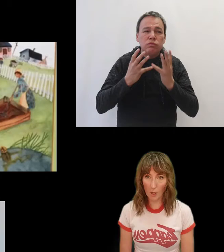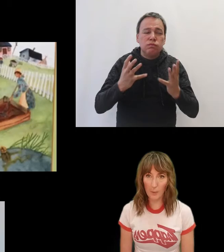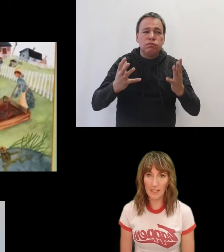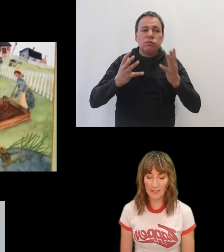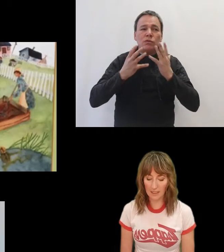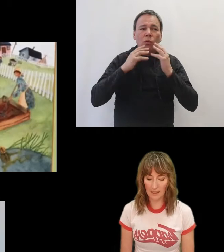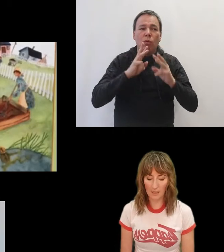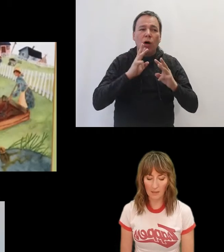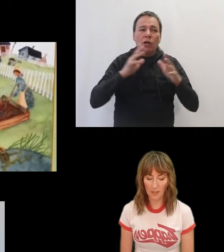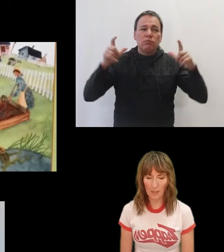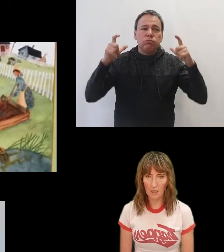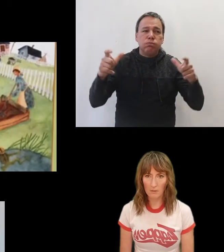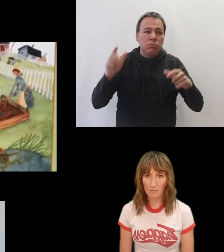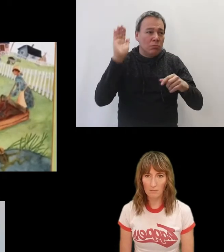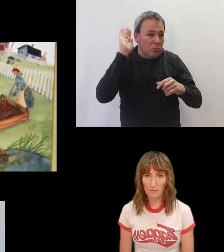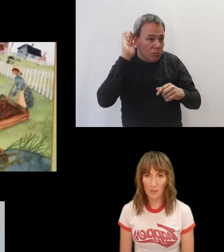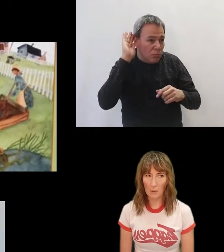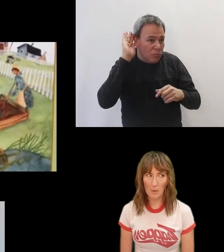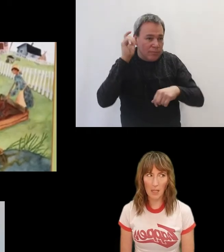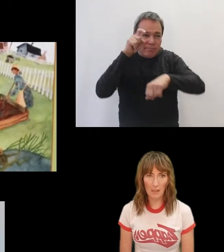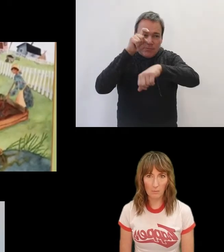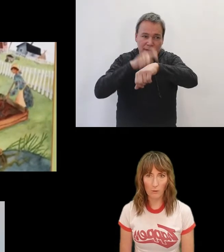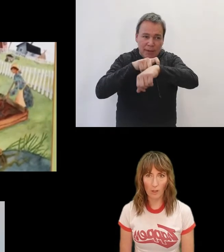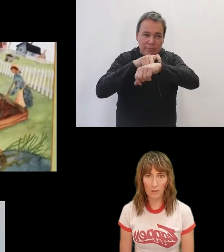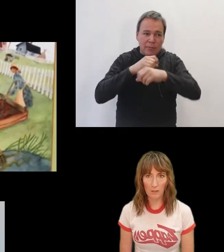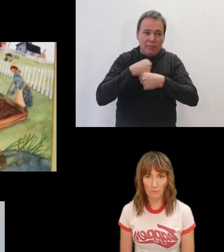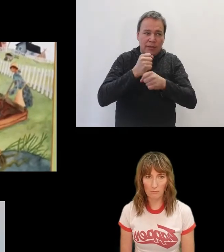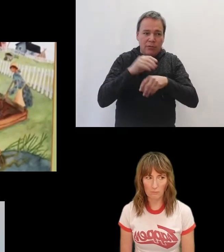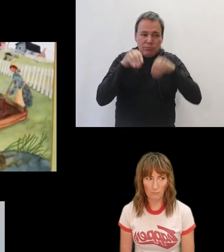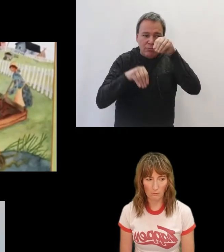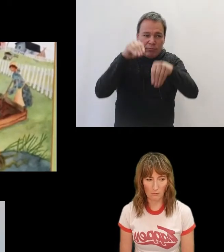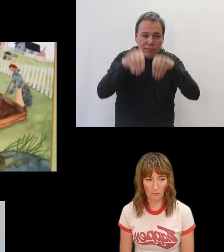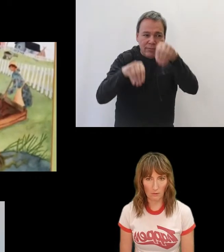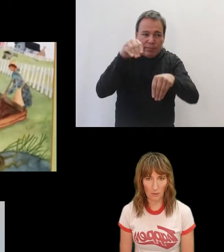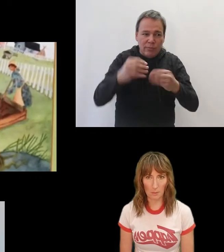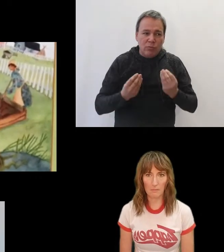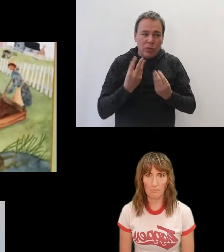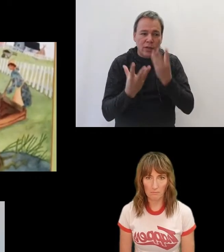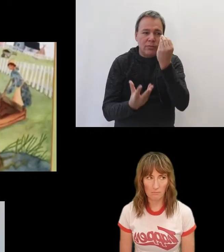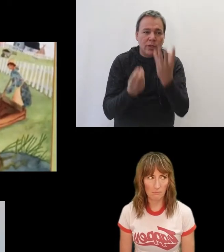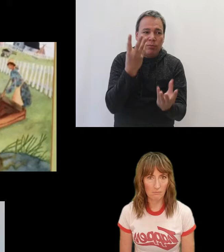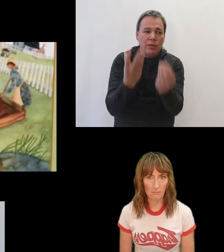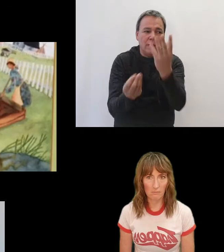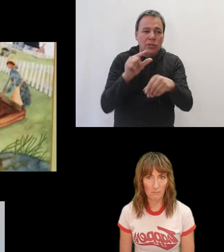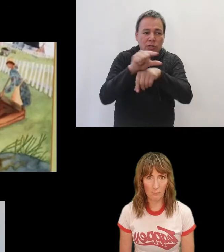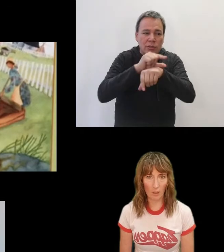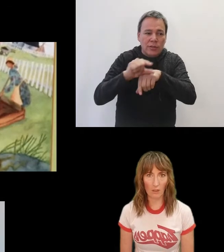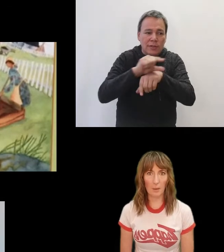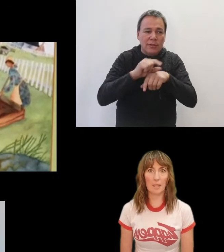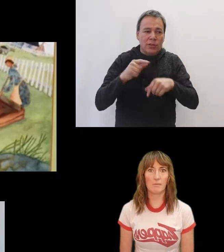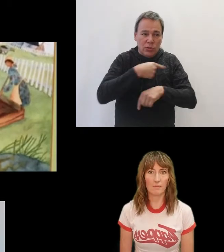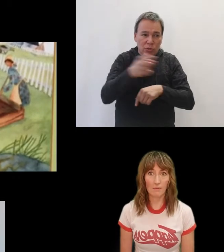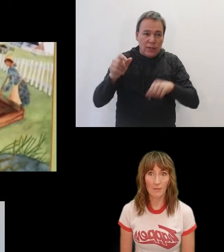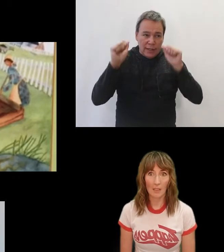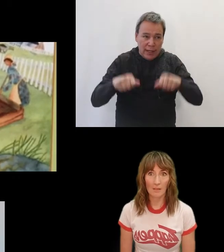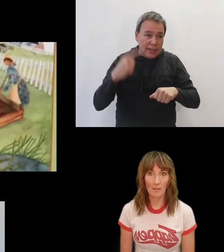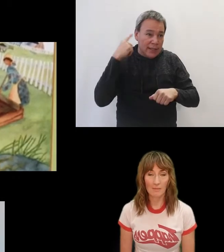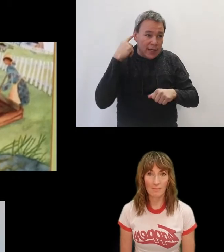new growing season. Can we make some frog sound? Ribbit.